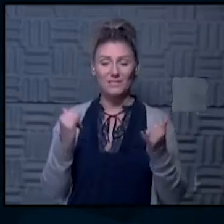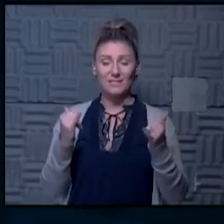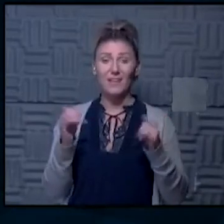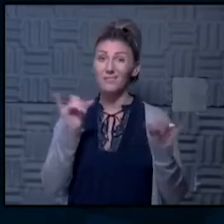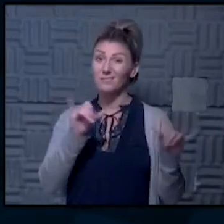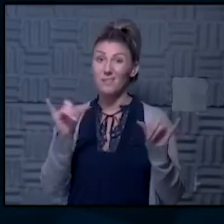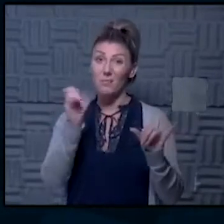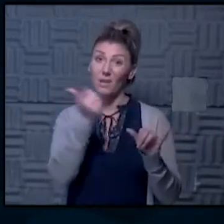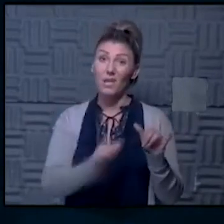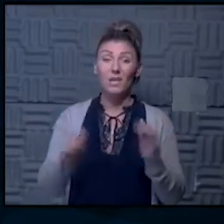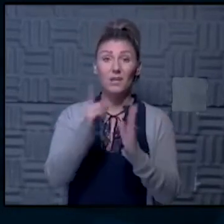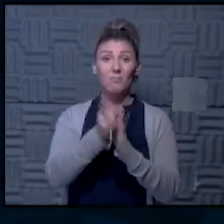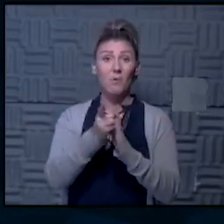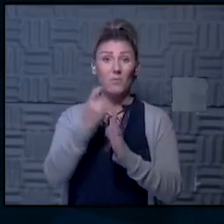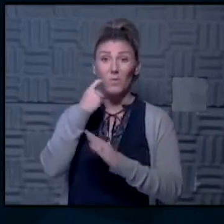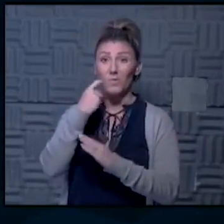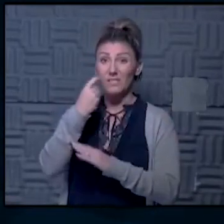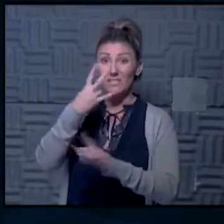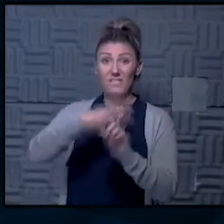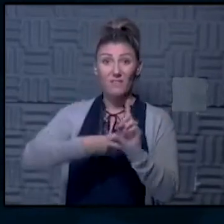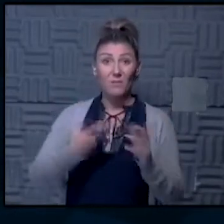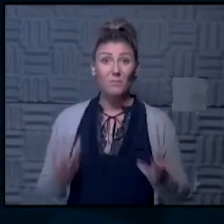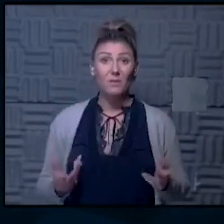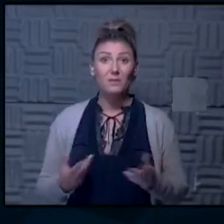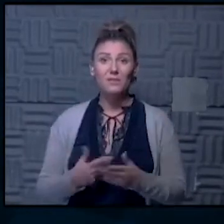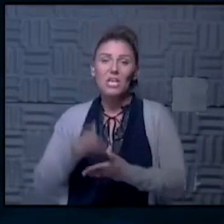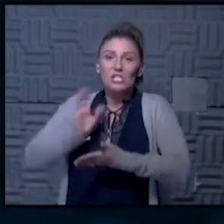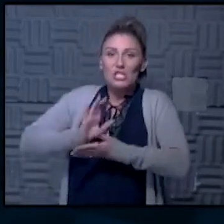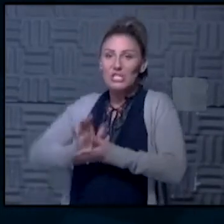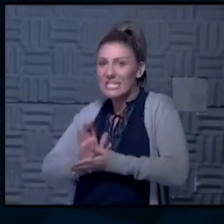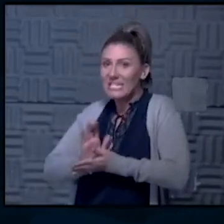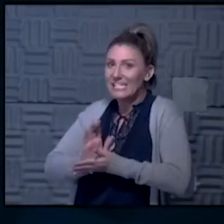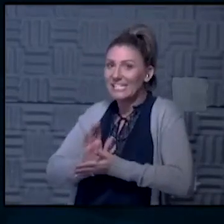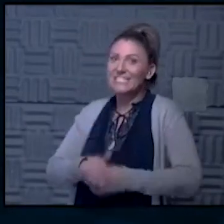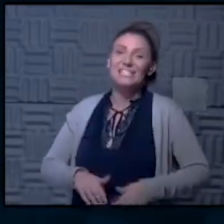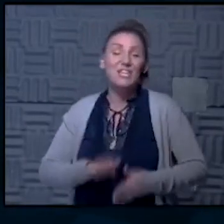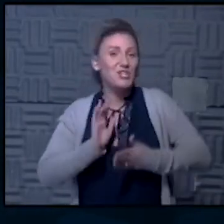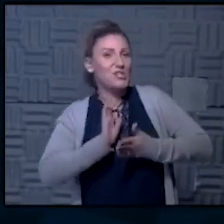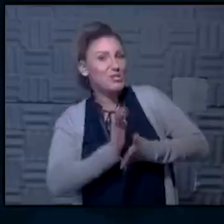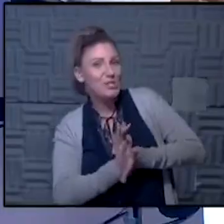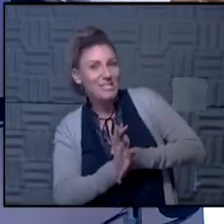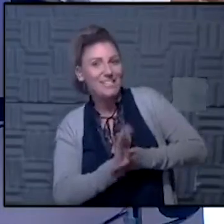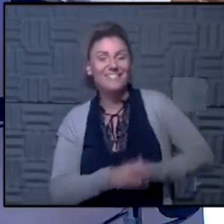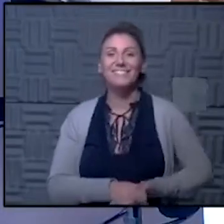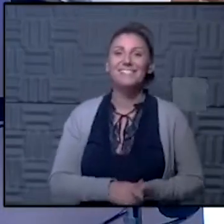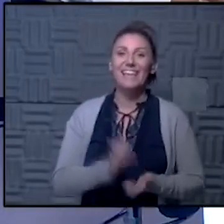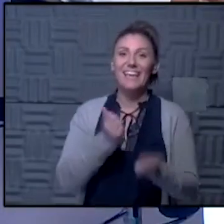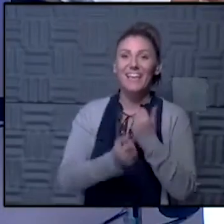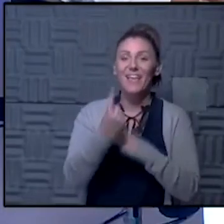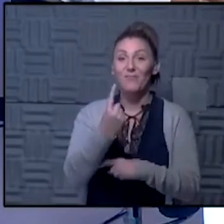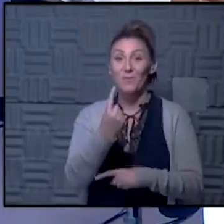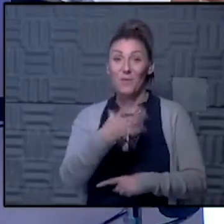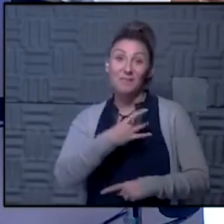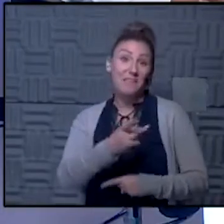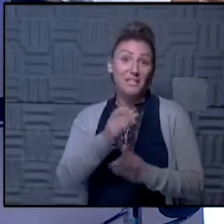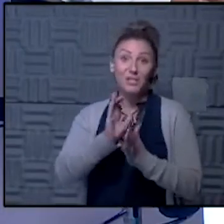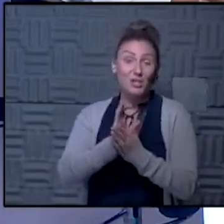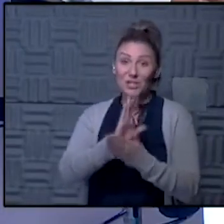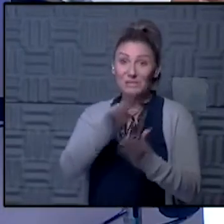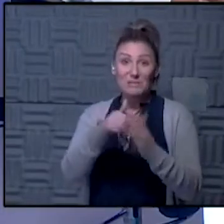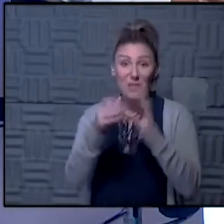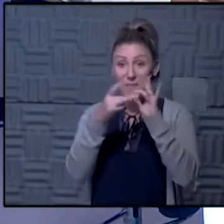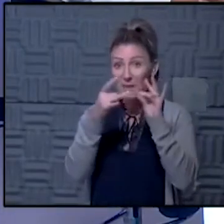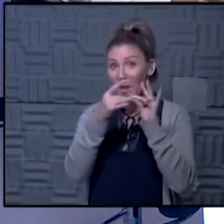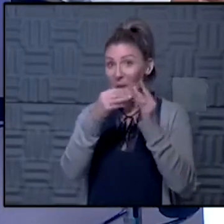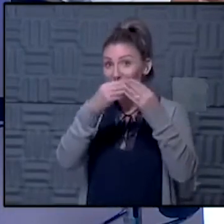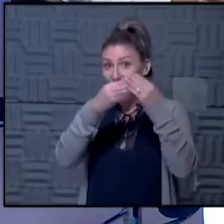been at any point in the last 7 months. So, Cheese. Cheese, yes. And everyone seems to like the cheese. All the comments